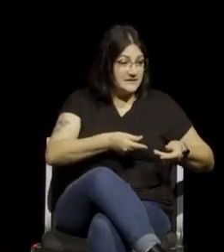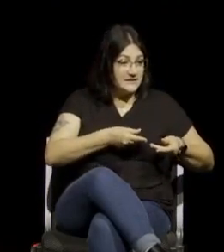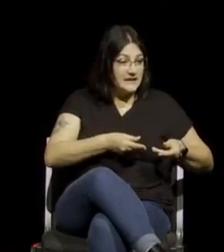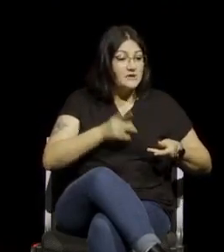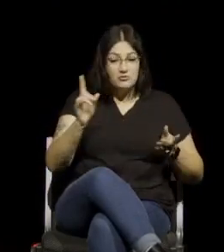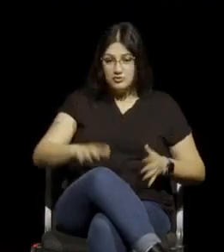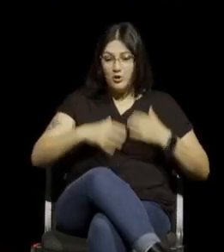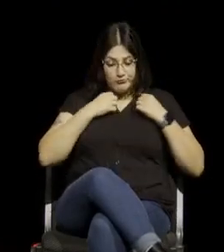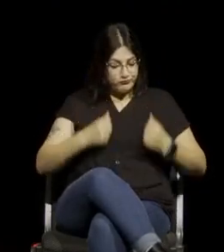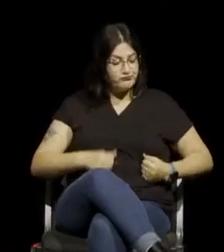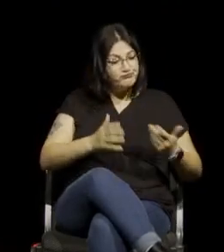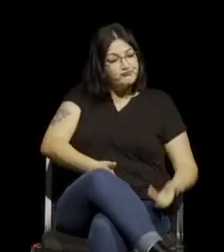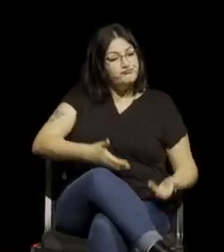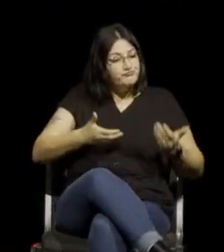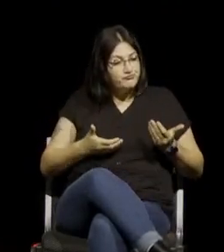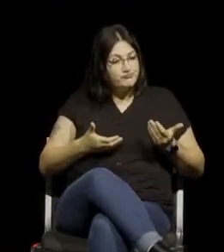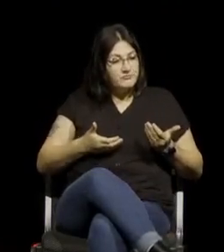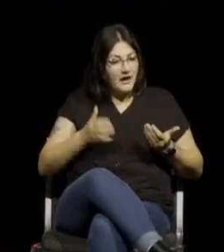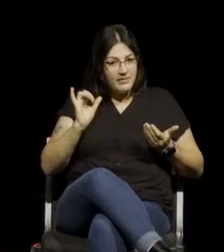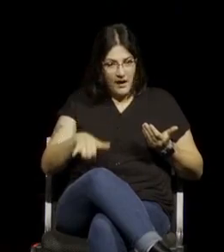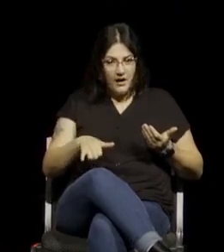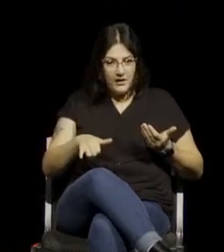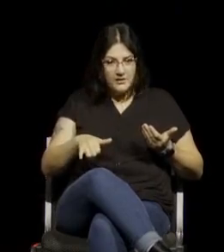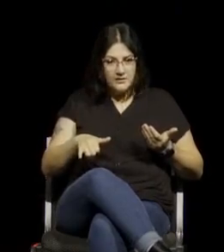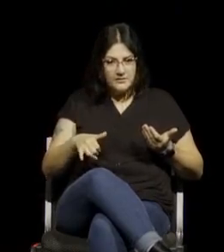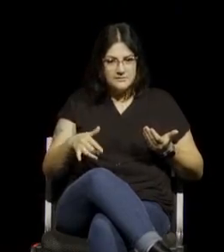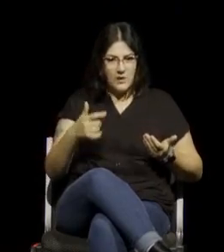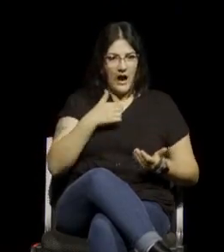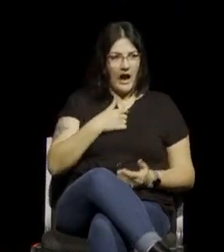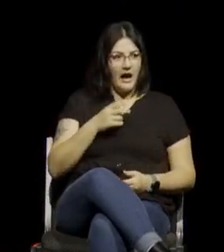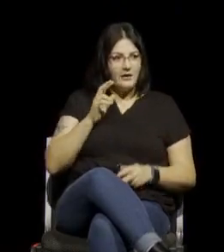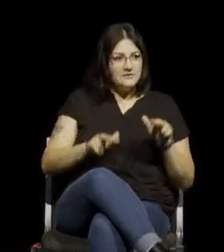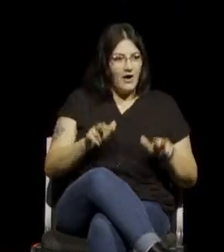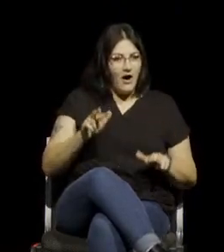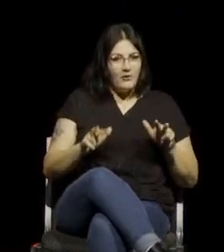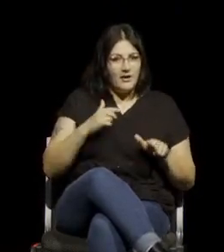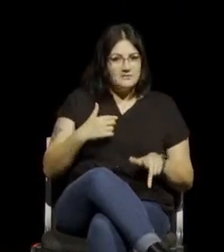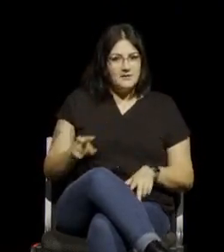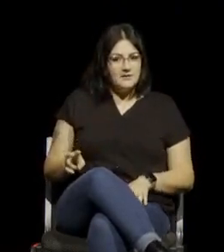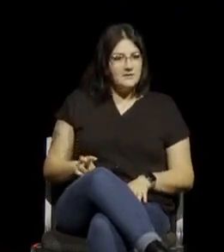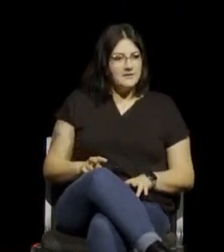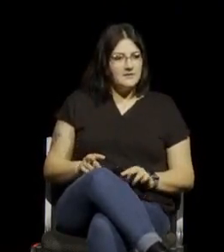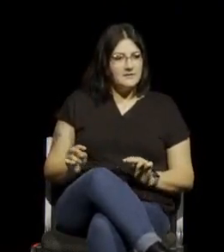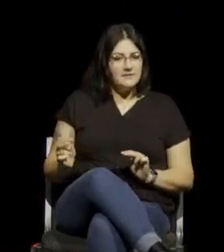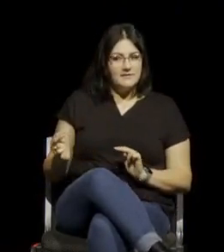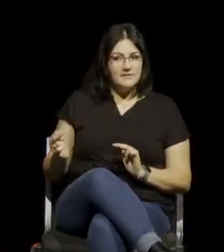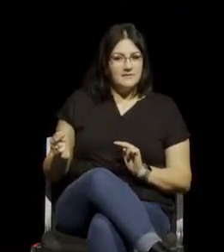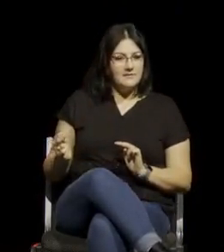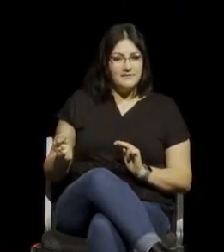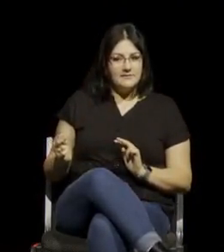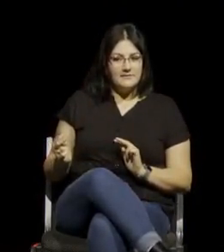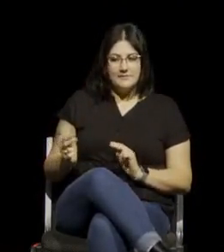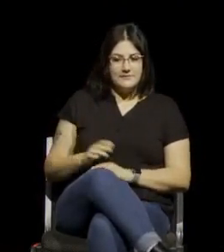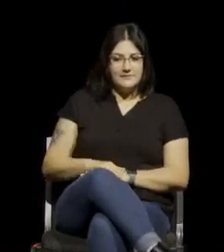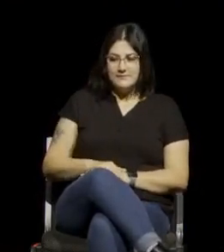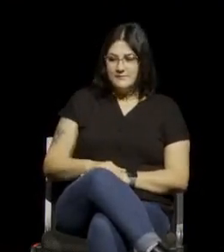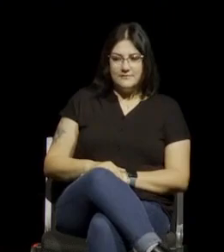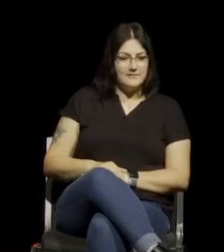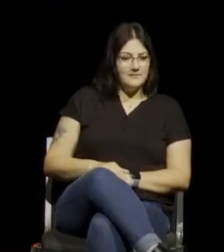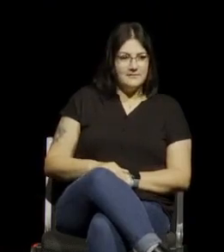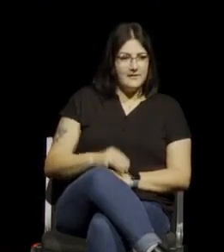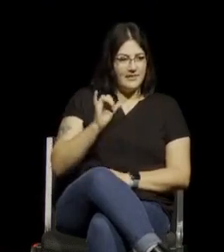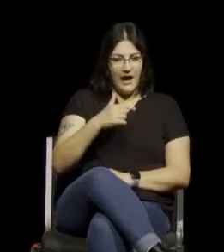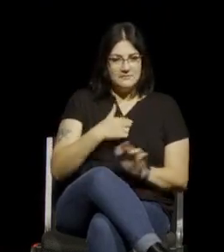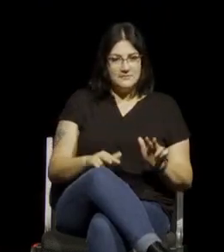shirt comes down, whoop, here we go, baby latches on. I make the most awkward eye connection point ever I have had in my